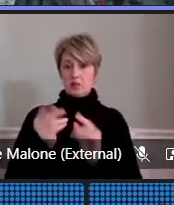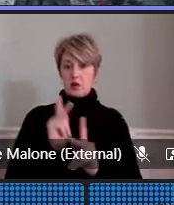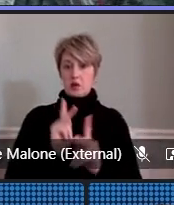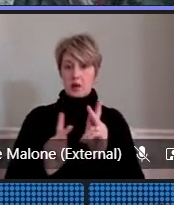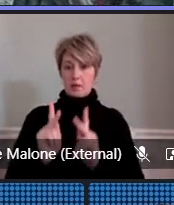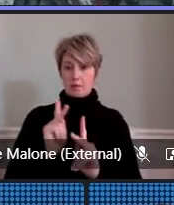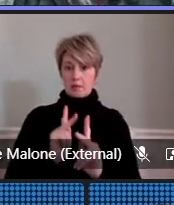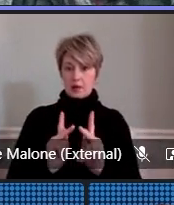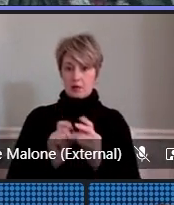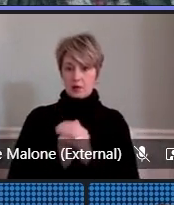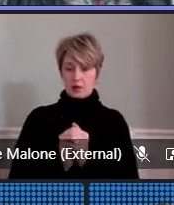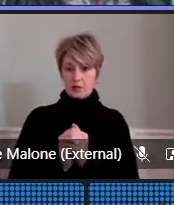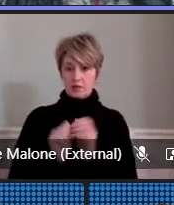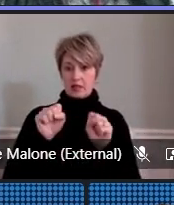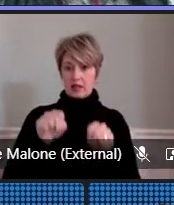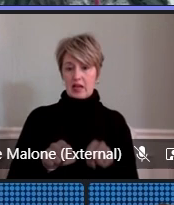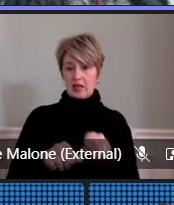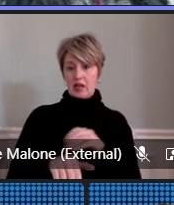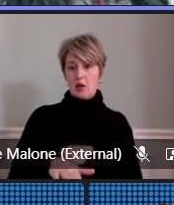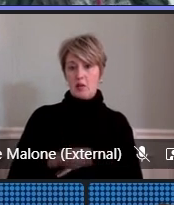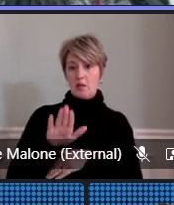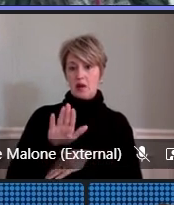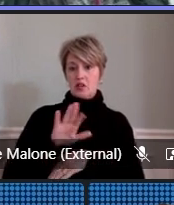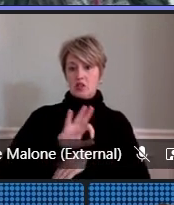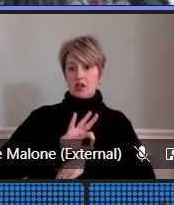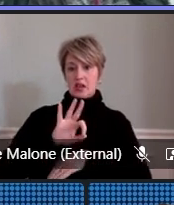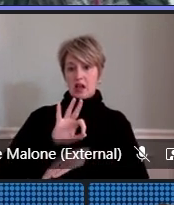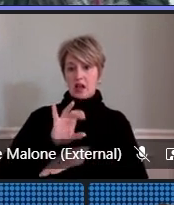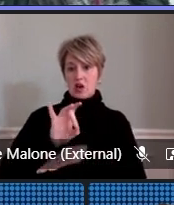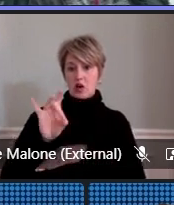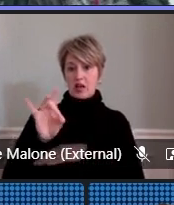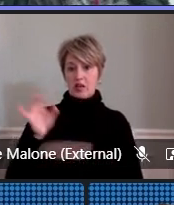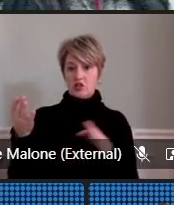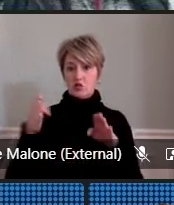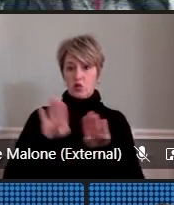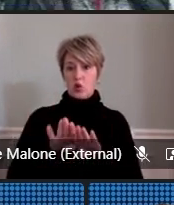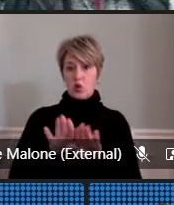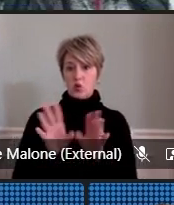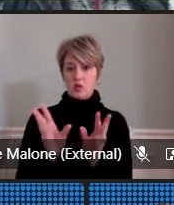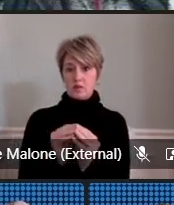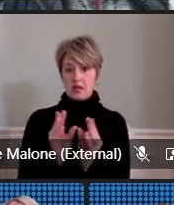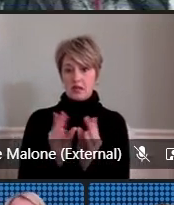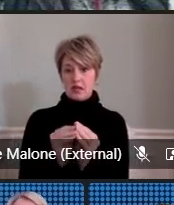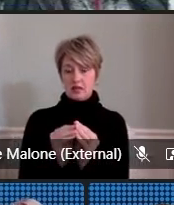Can I get a motion at 9:08 to adjourn the meeting?